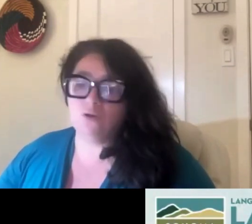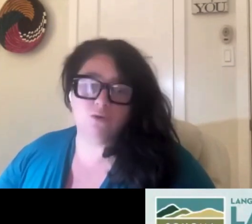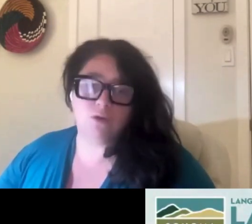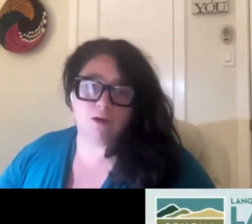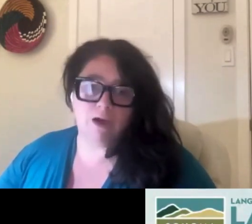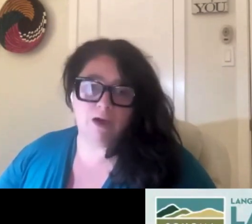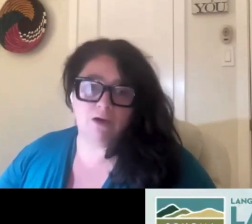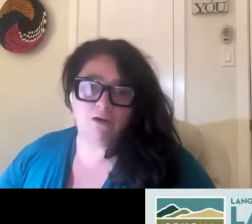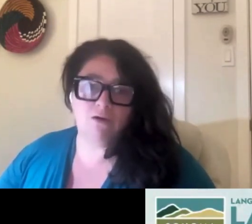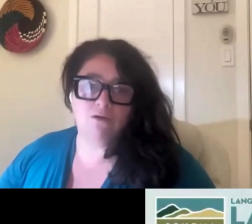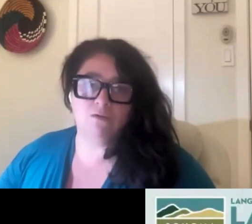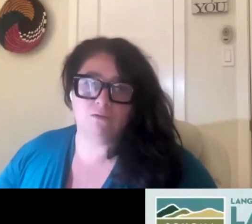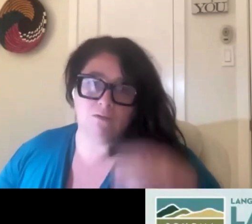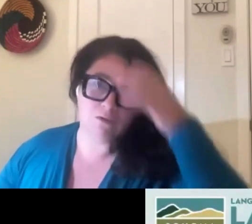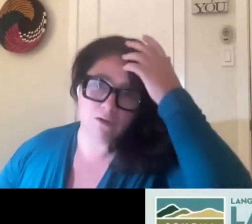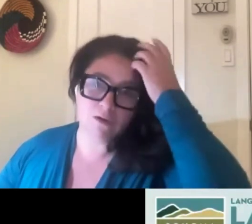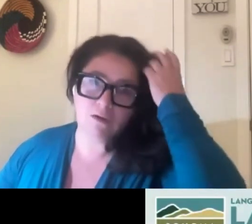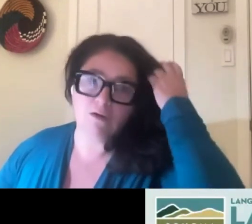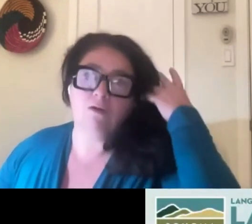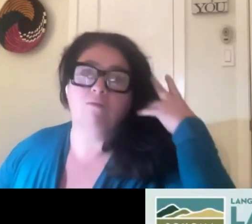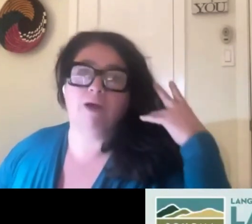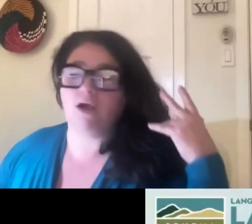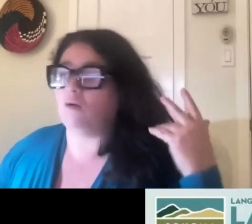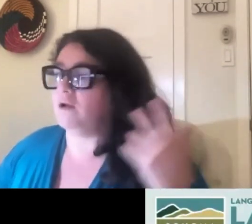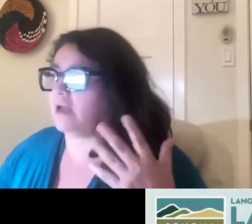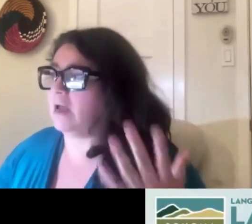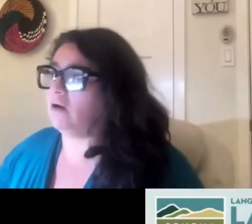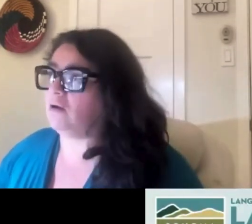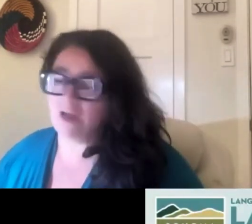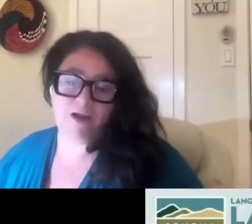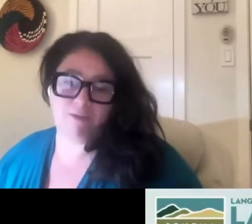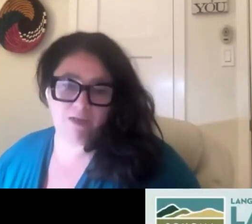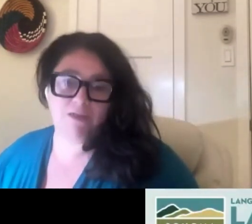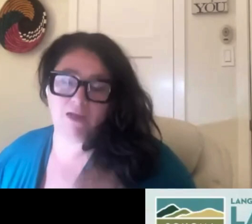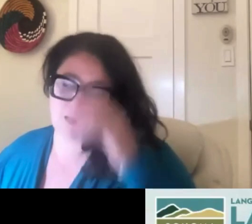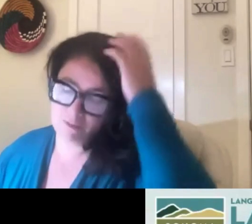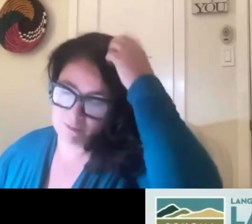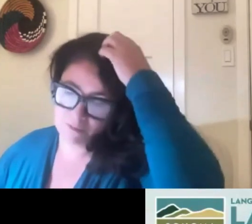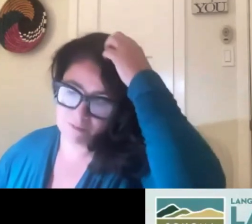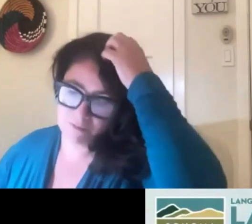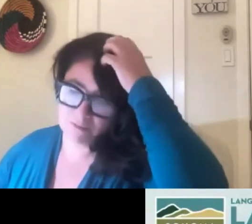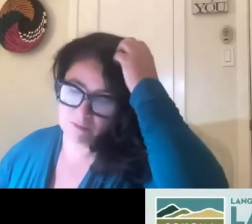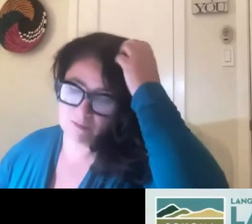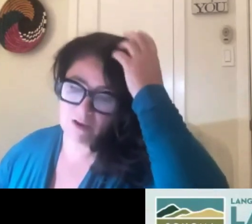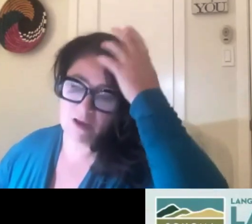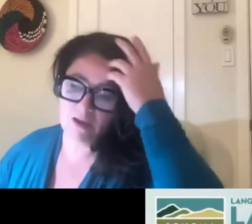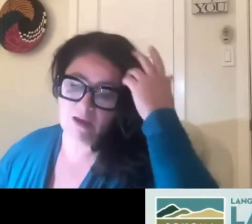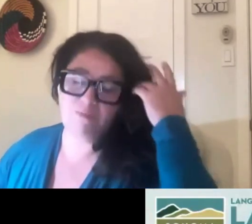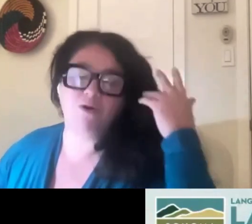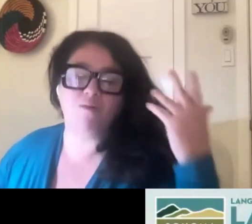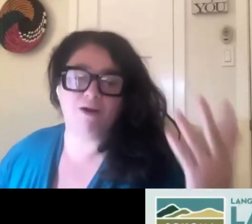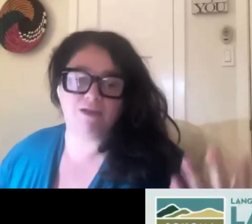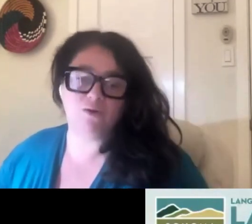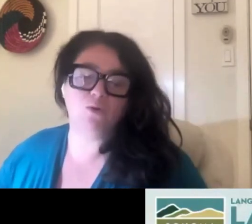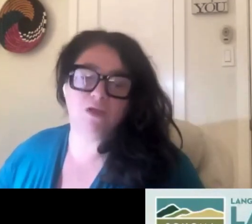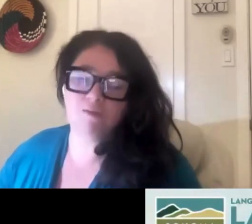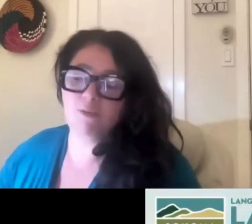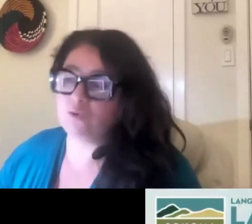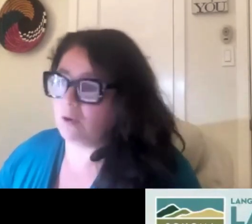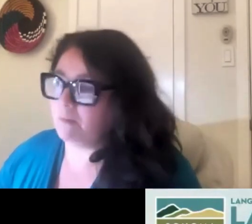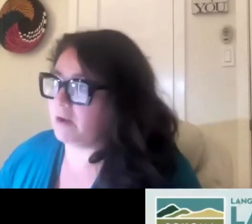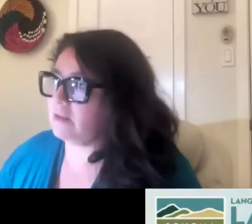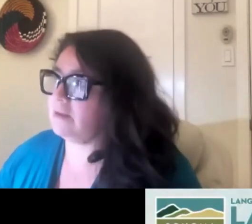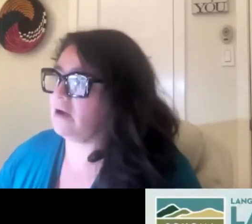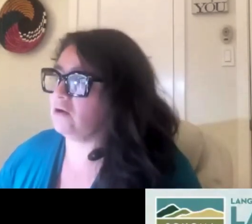this intelligible, to communicate it clearly to people, and for sharing your time and expertise with us